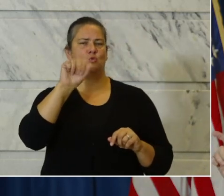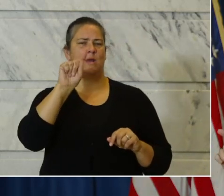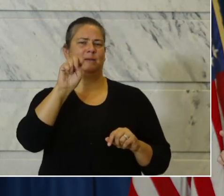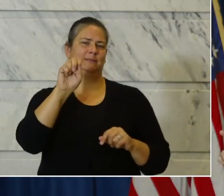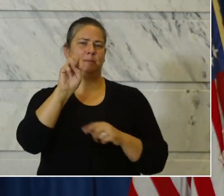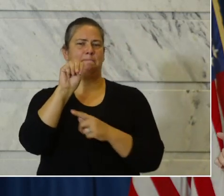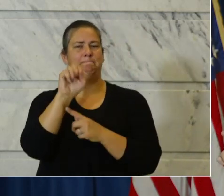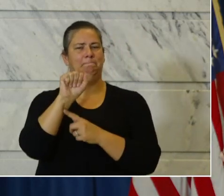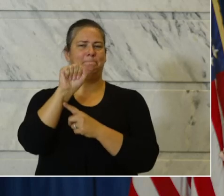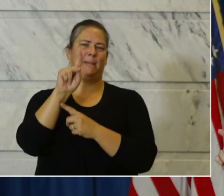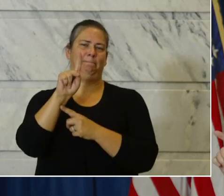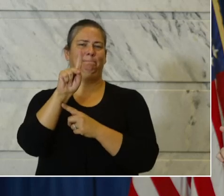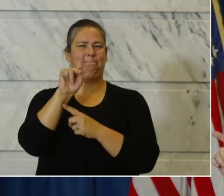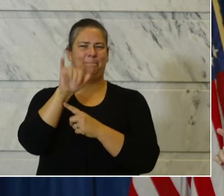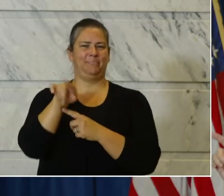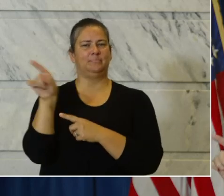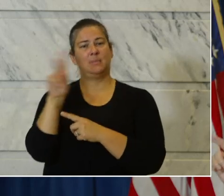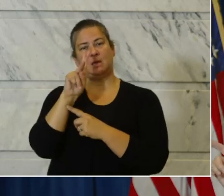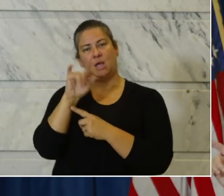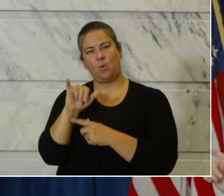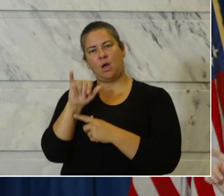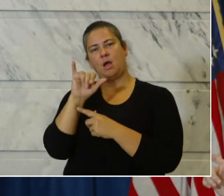map on